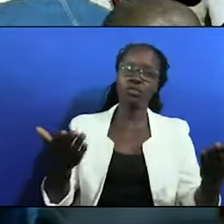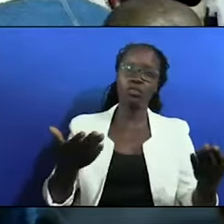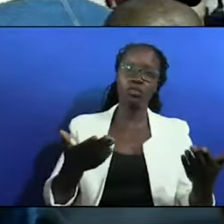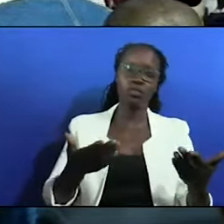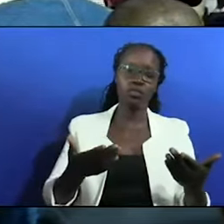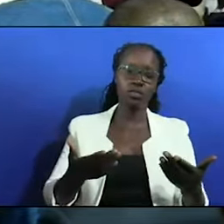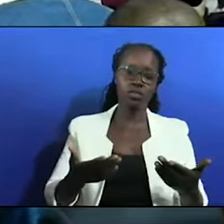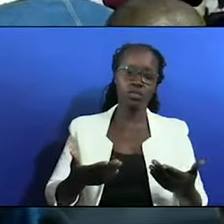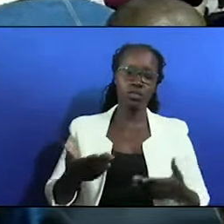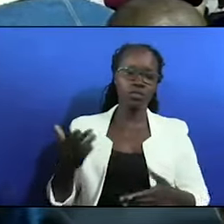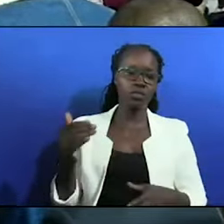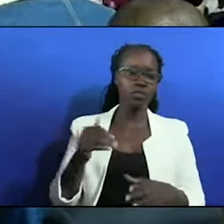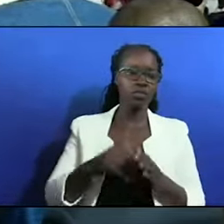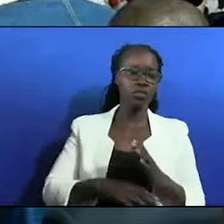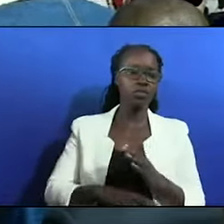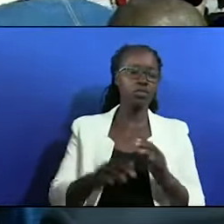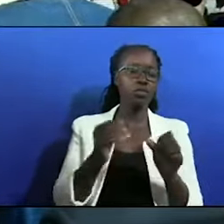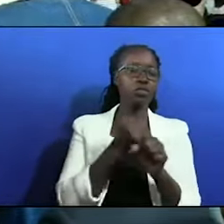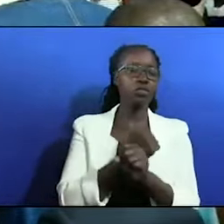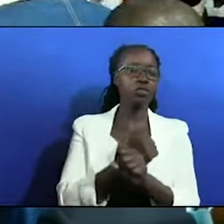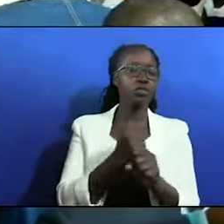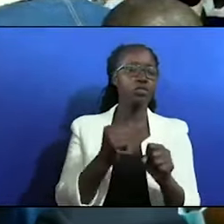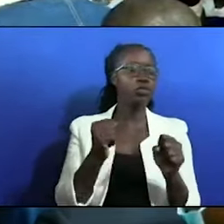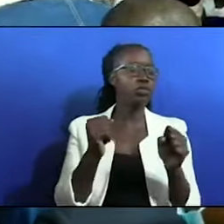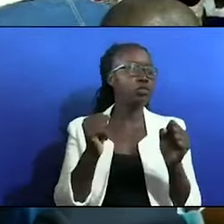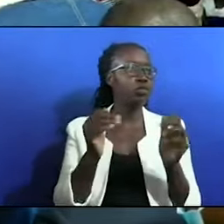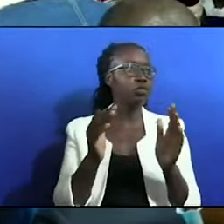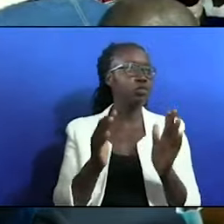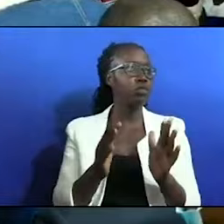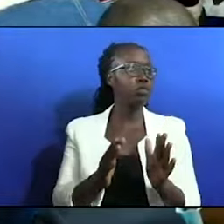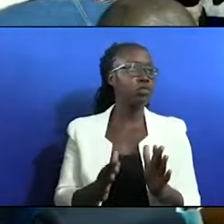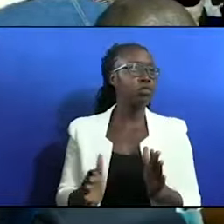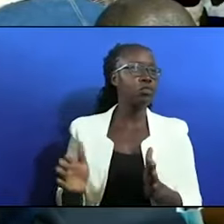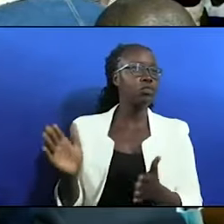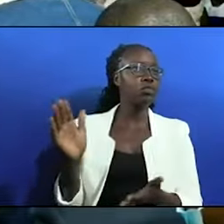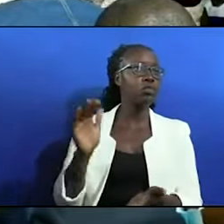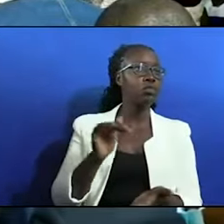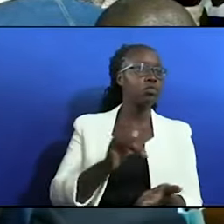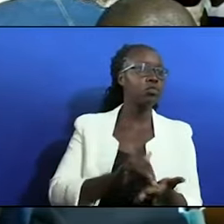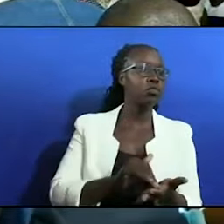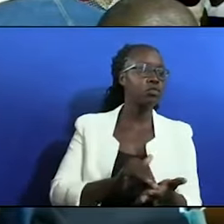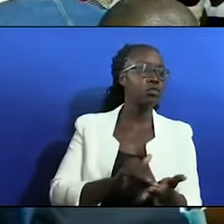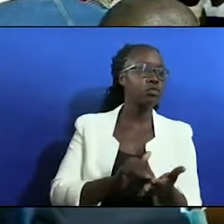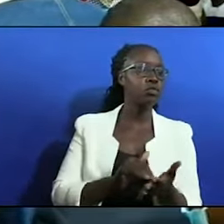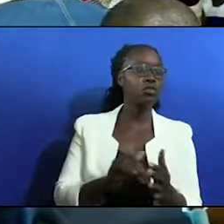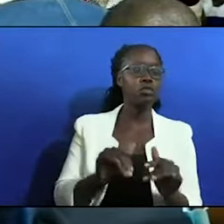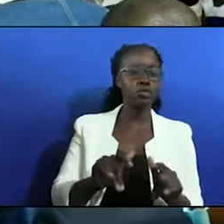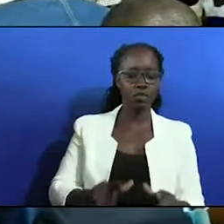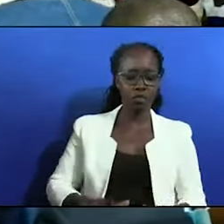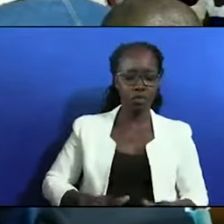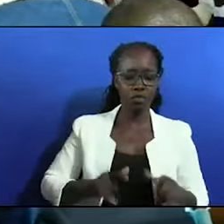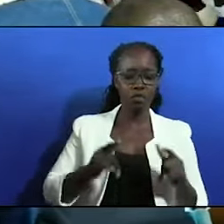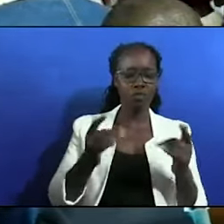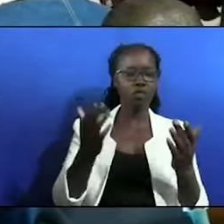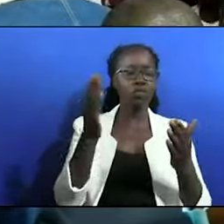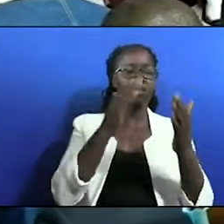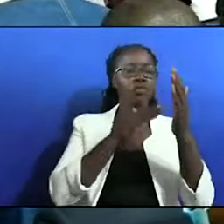Utakaribishwa sana kwa Mwokozi. Tena utakuwa naye